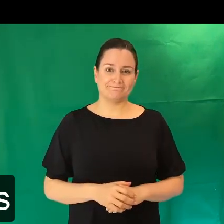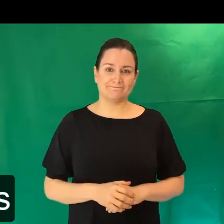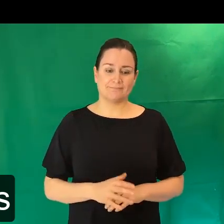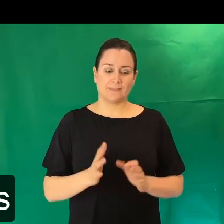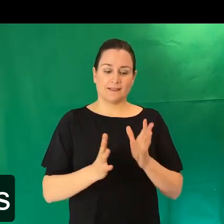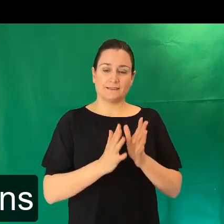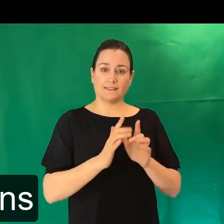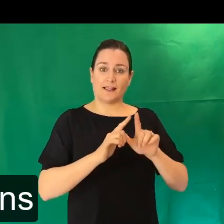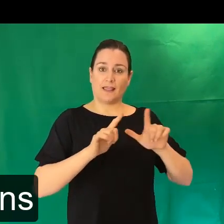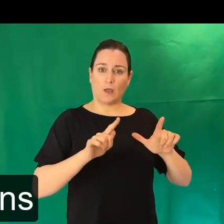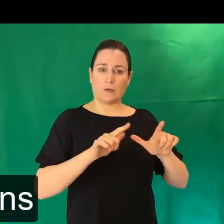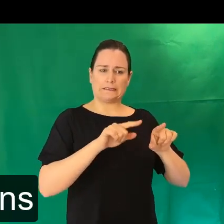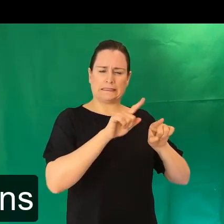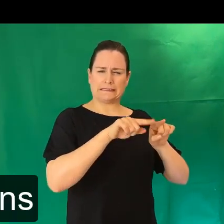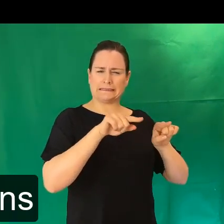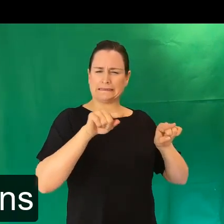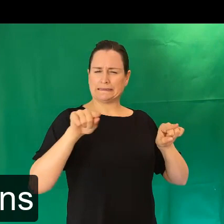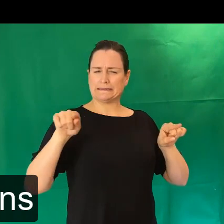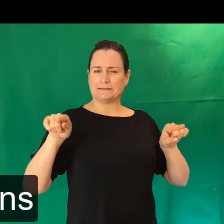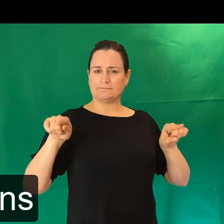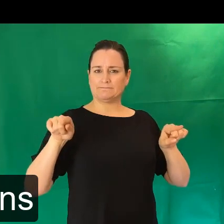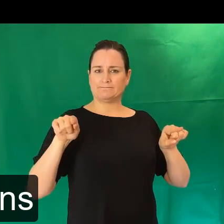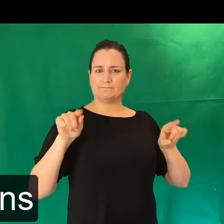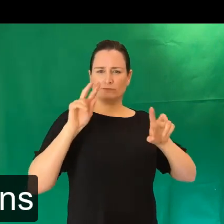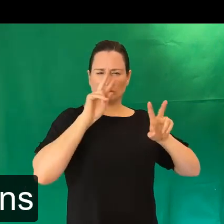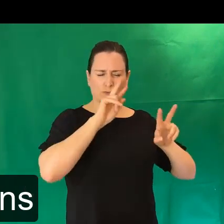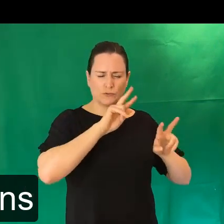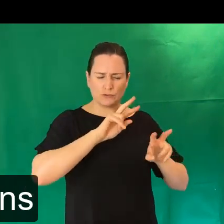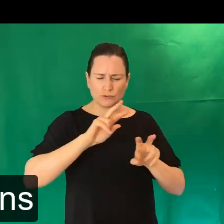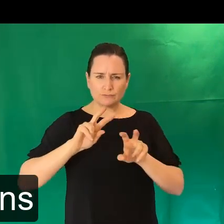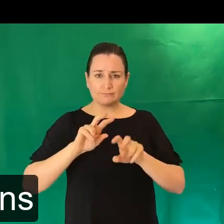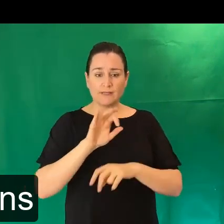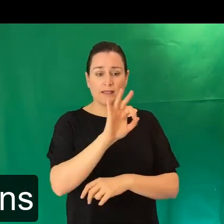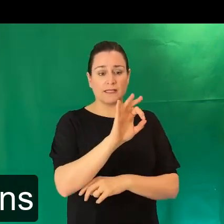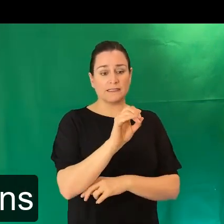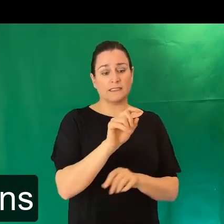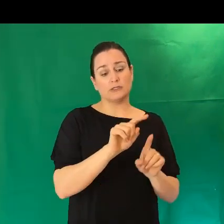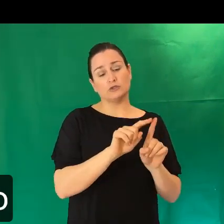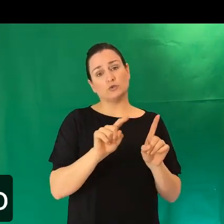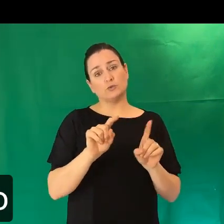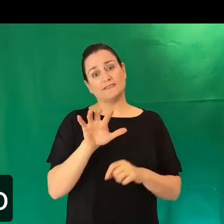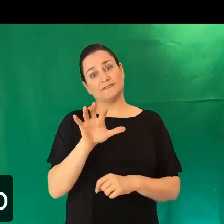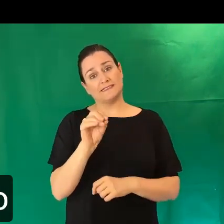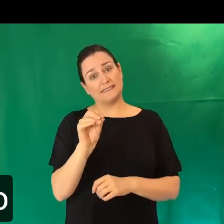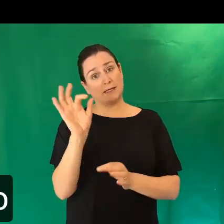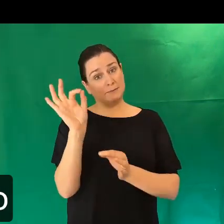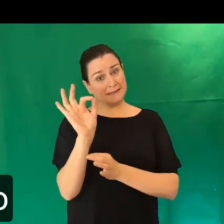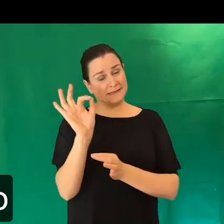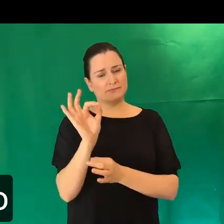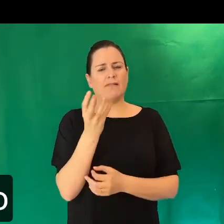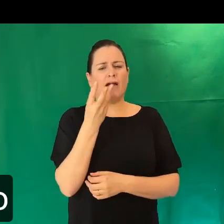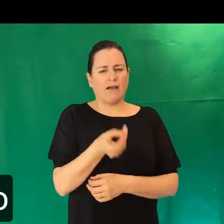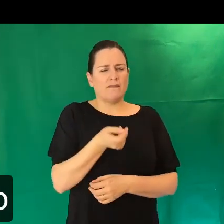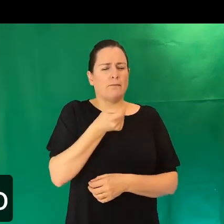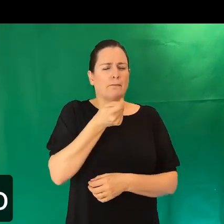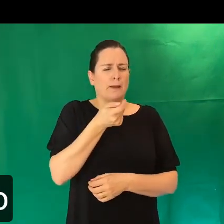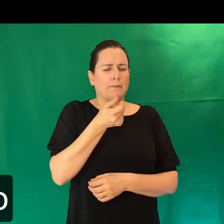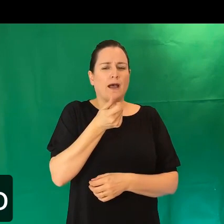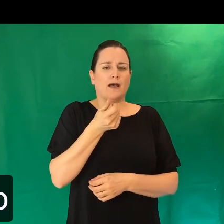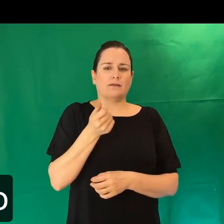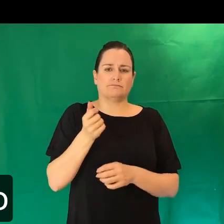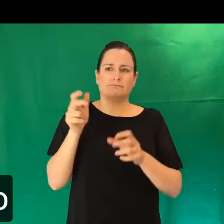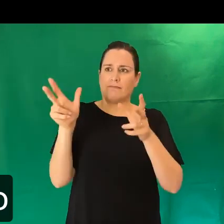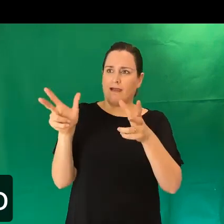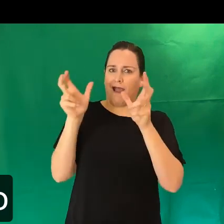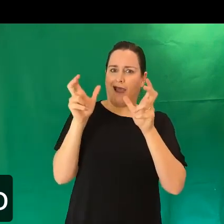Research has shown across sign languages about 30 to 50% of signs are judged to have some